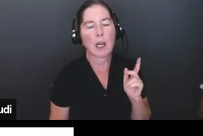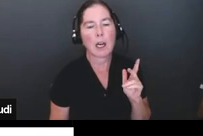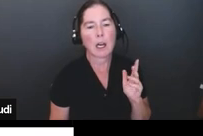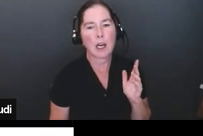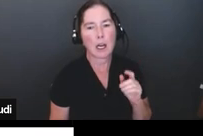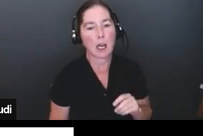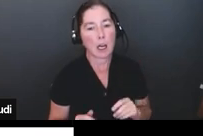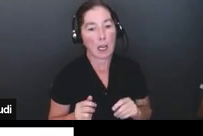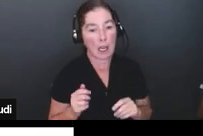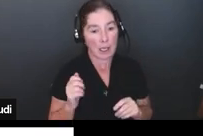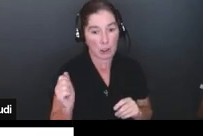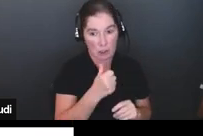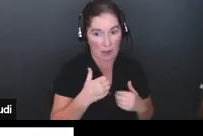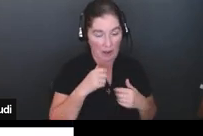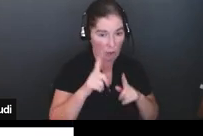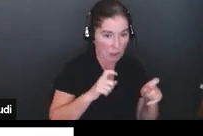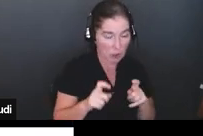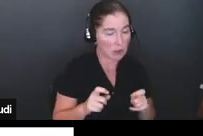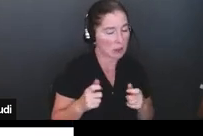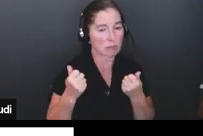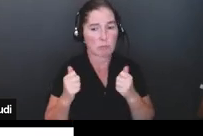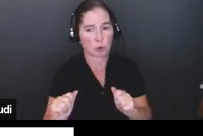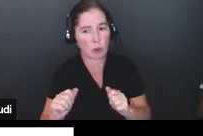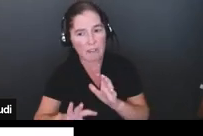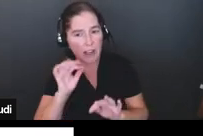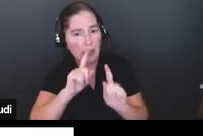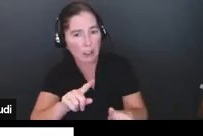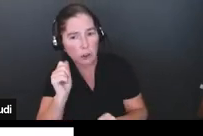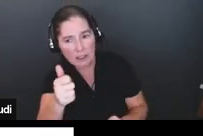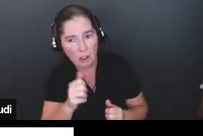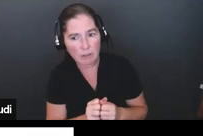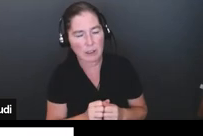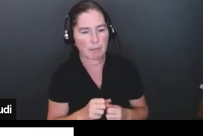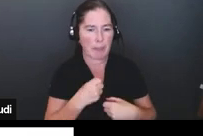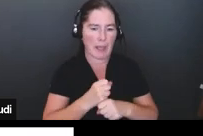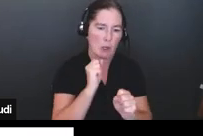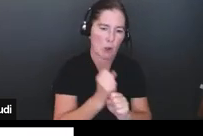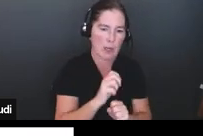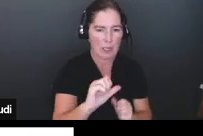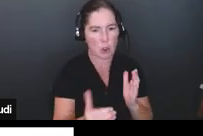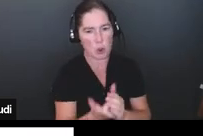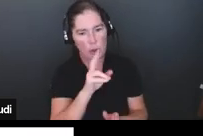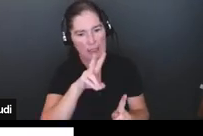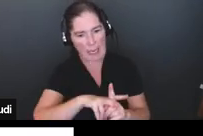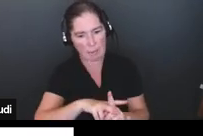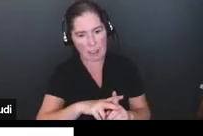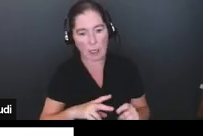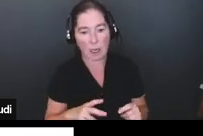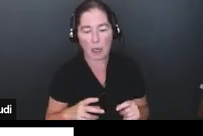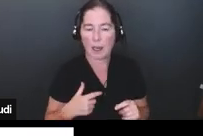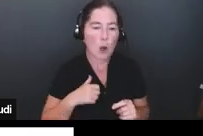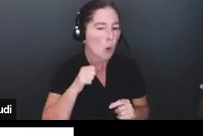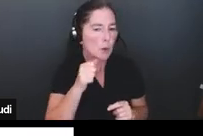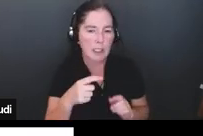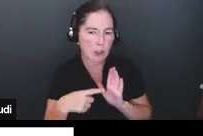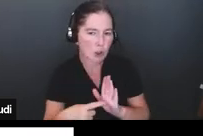answers themselves. For example, play with the things that we saw today, like create a new assignment. I know we didn't show how to schedule an